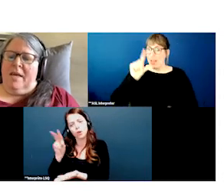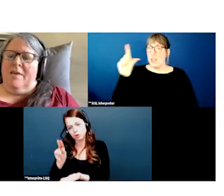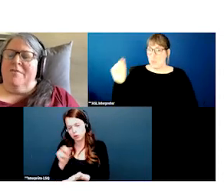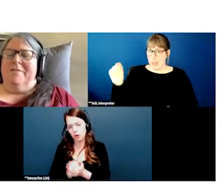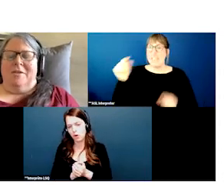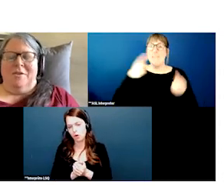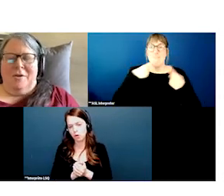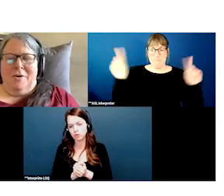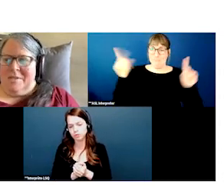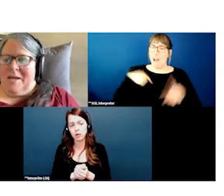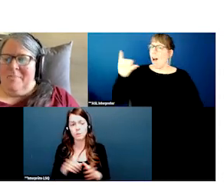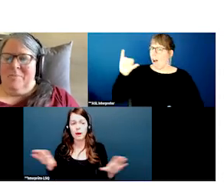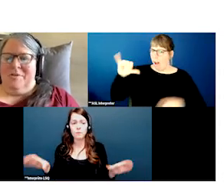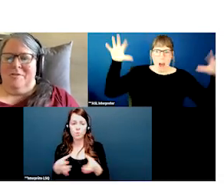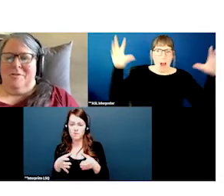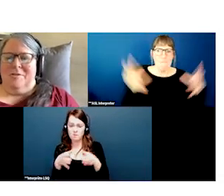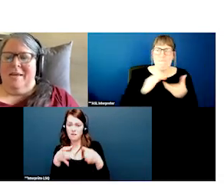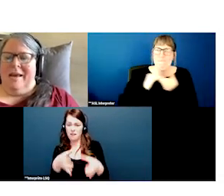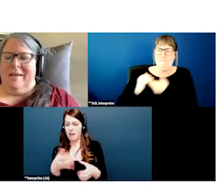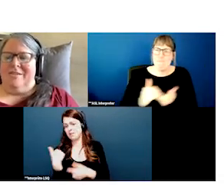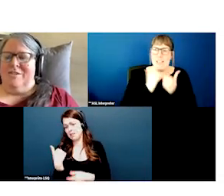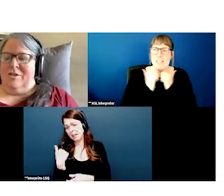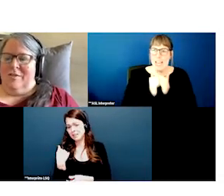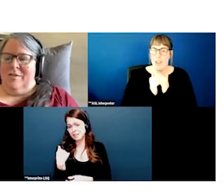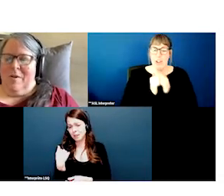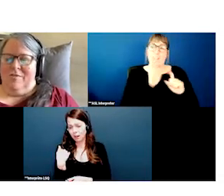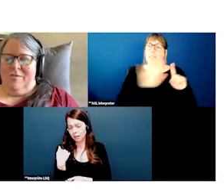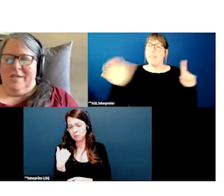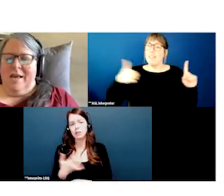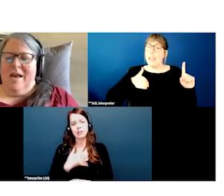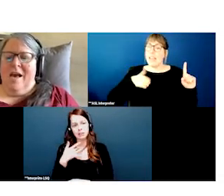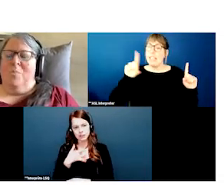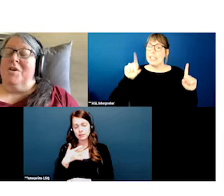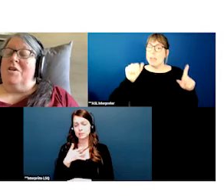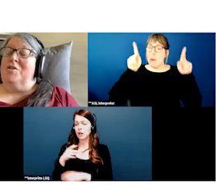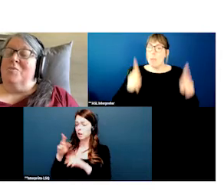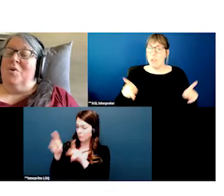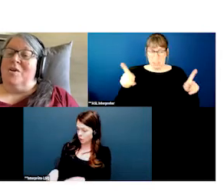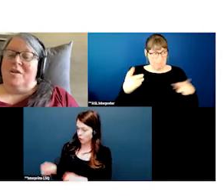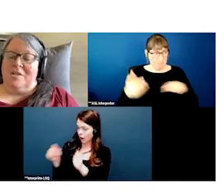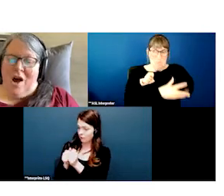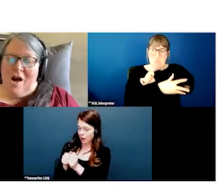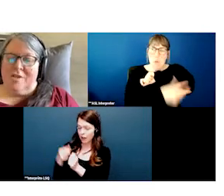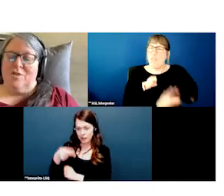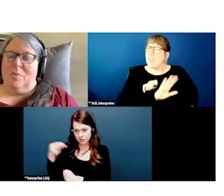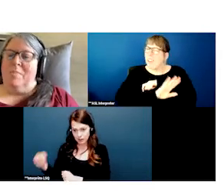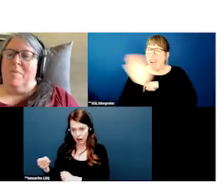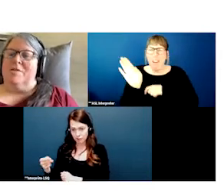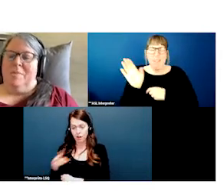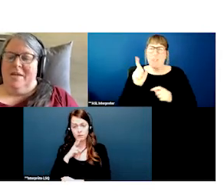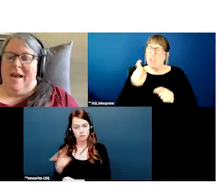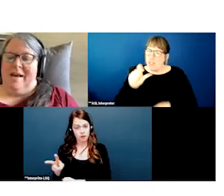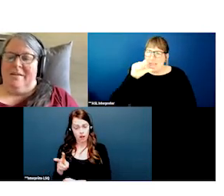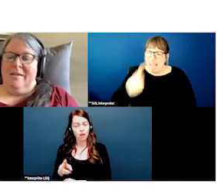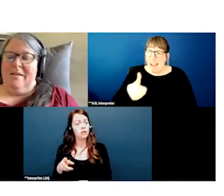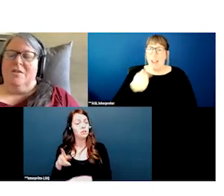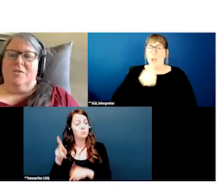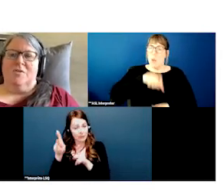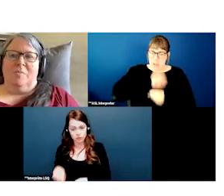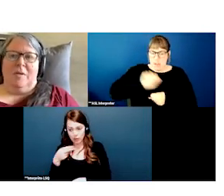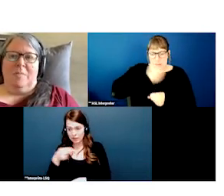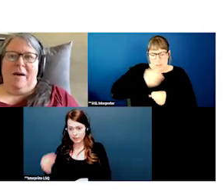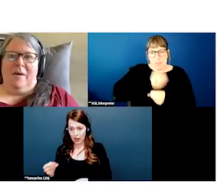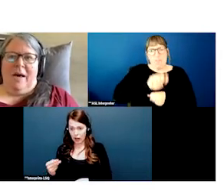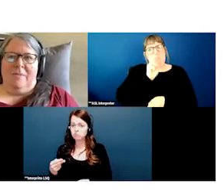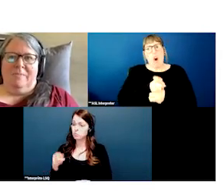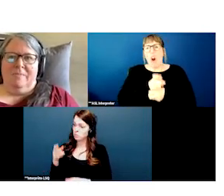We believe that no disabled person in Canada should live in poverty, and we're going to work as hard as we possibly can to